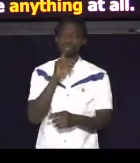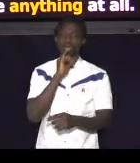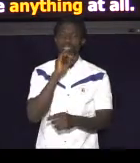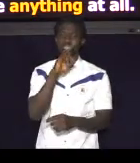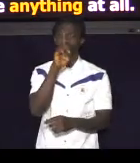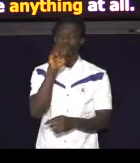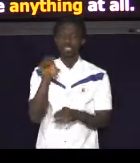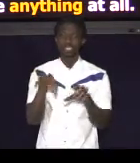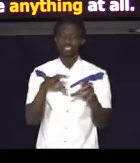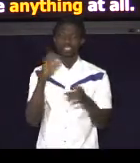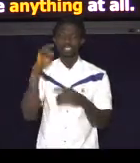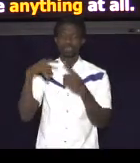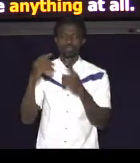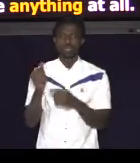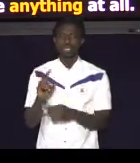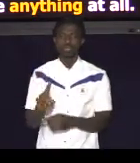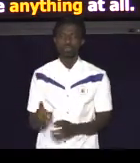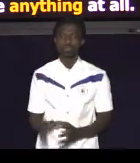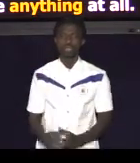Did he go anywhere?